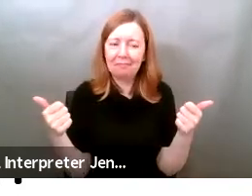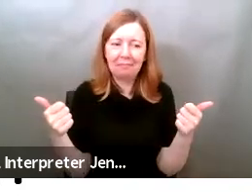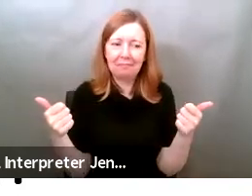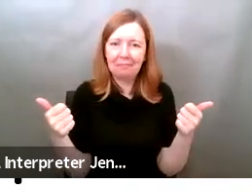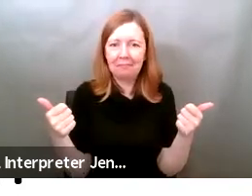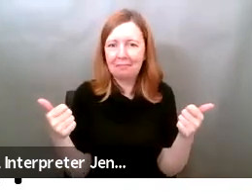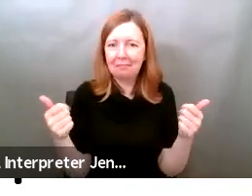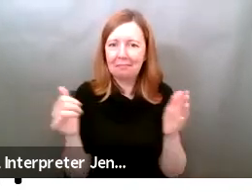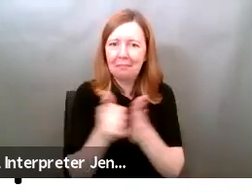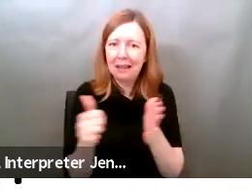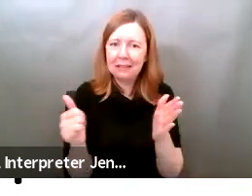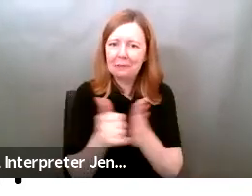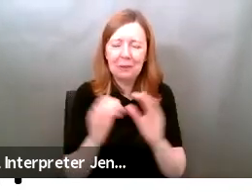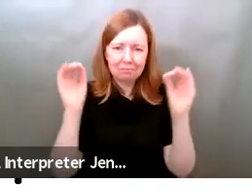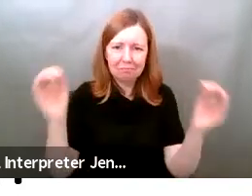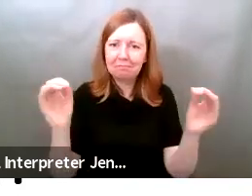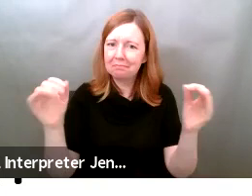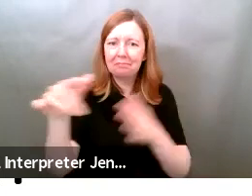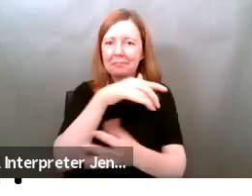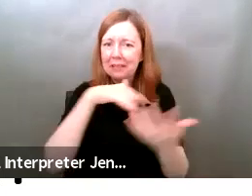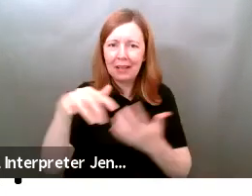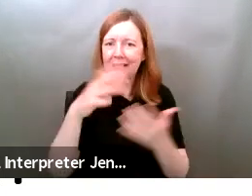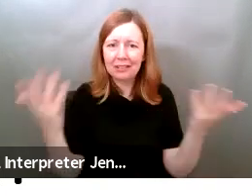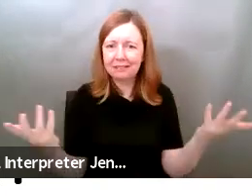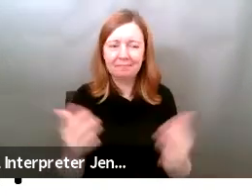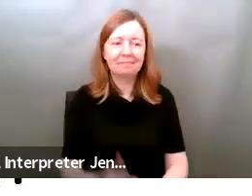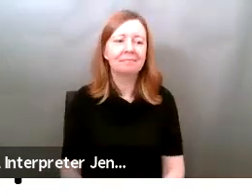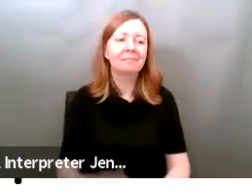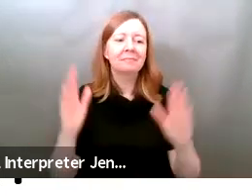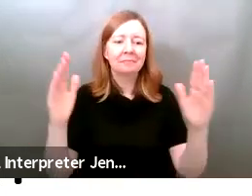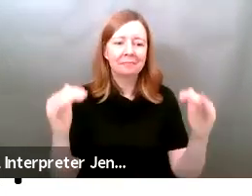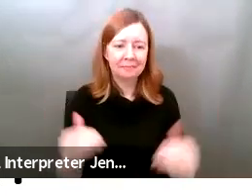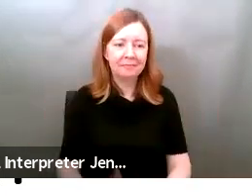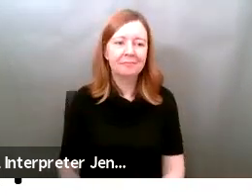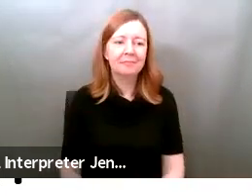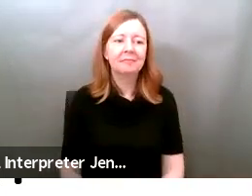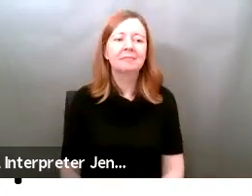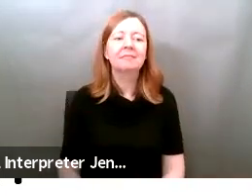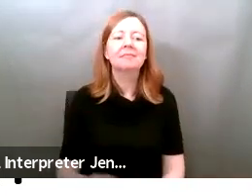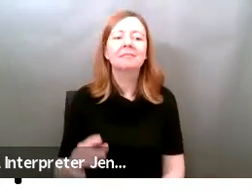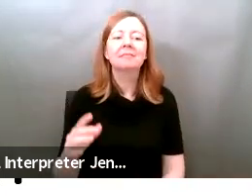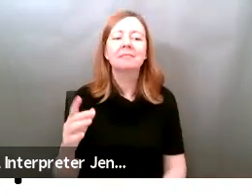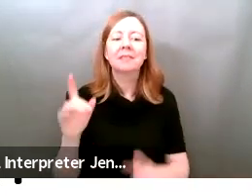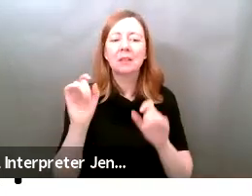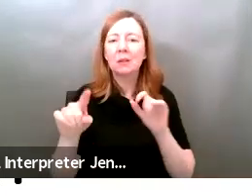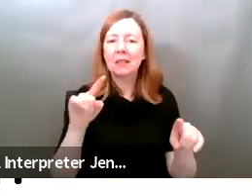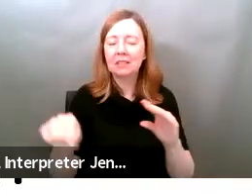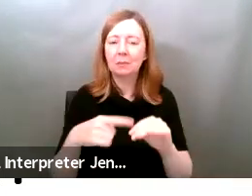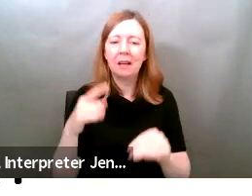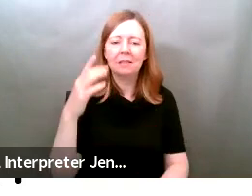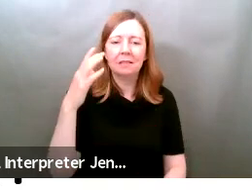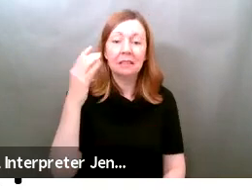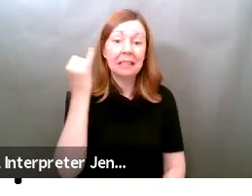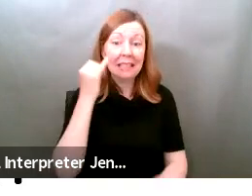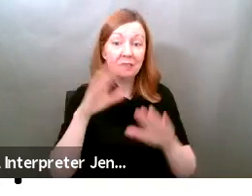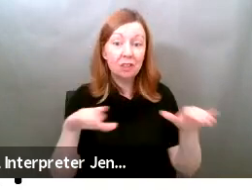that there would be any interaction there. Next. And then finally, this question of why does a child need